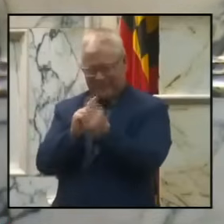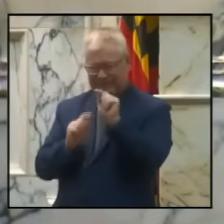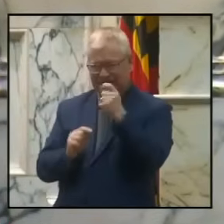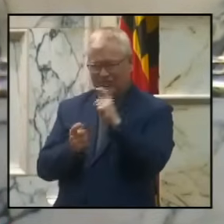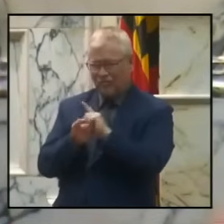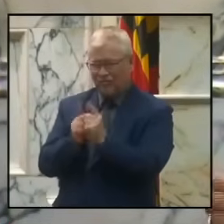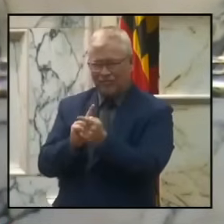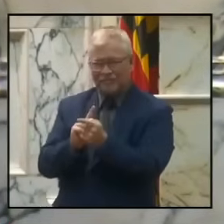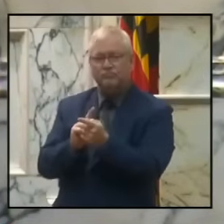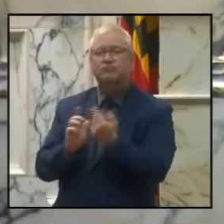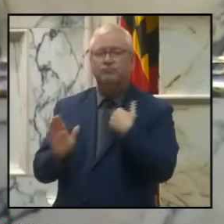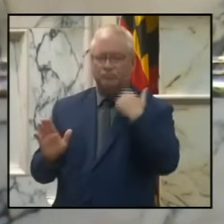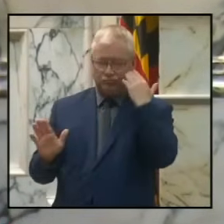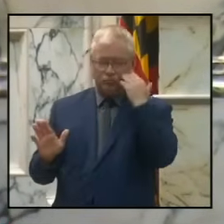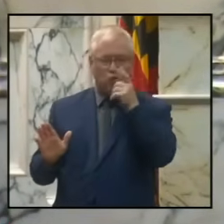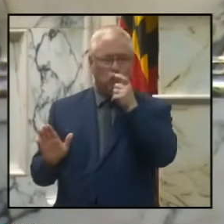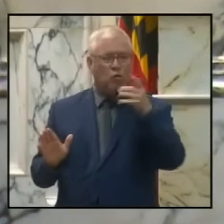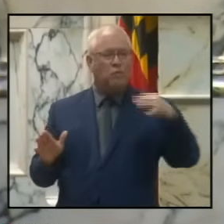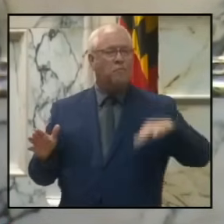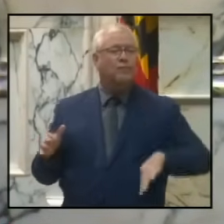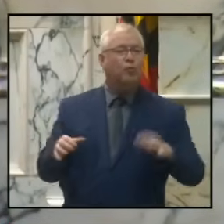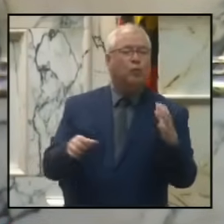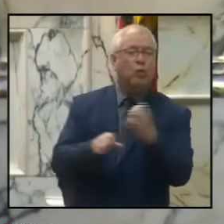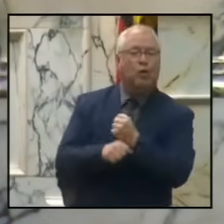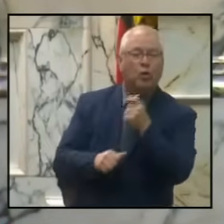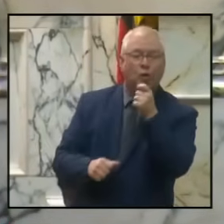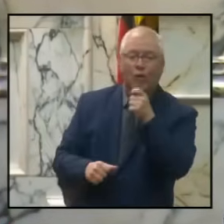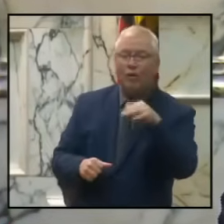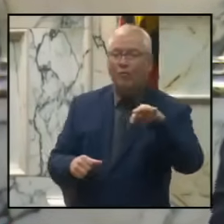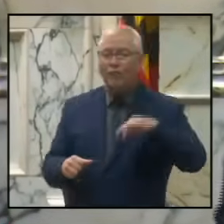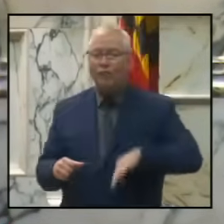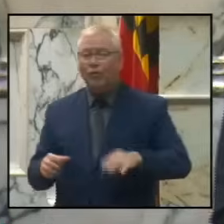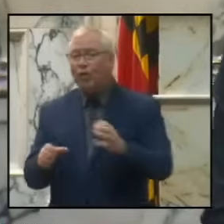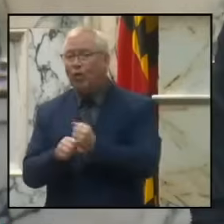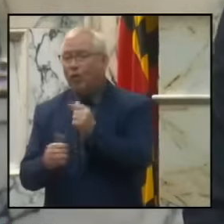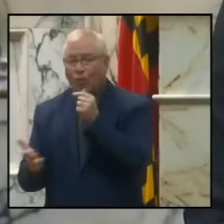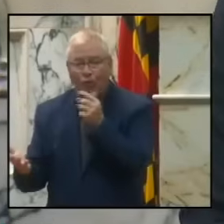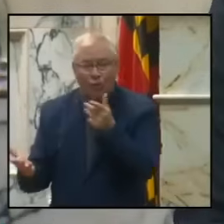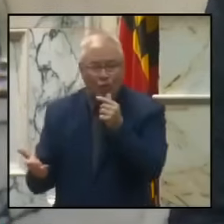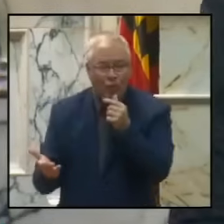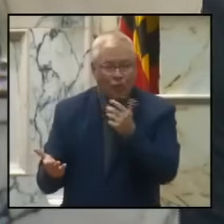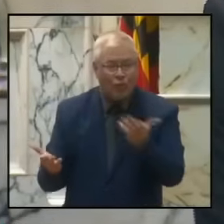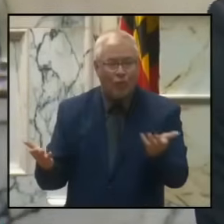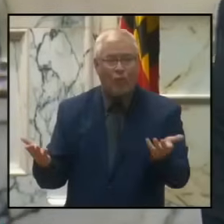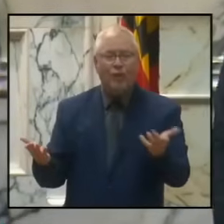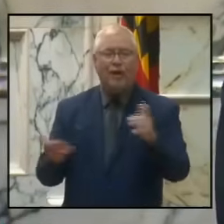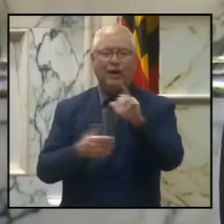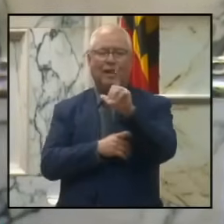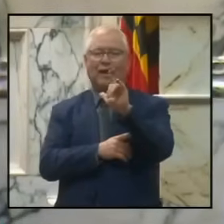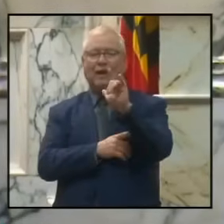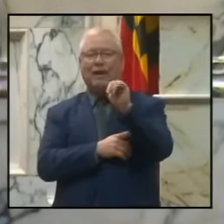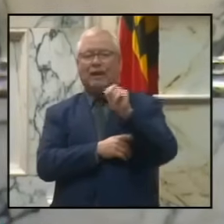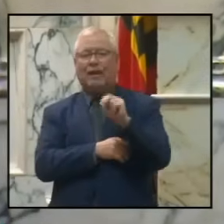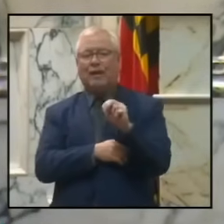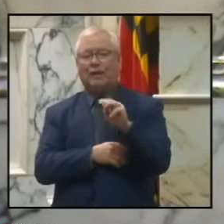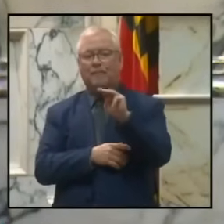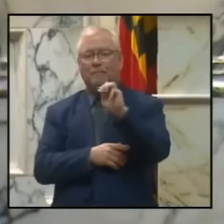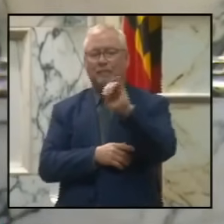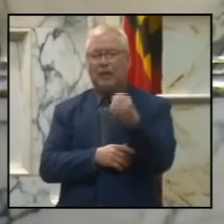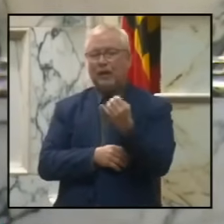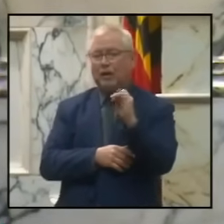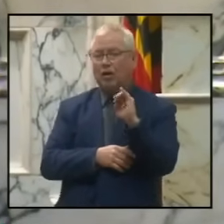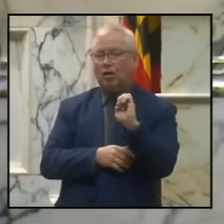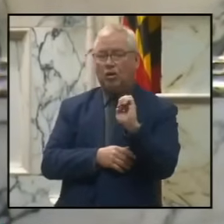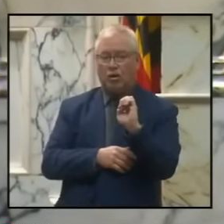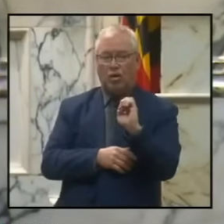benefit most. It's going to benefit people like Liliana Mejia, who's the founder of